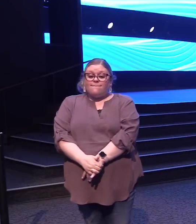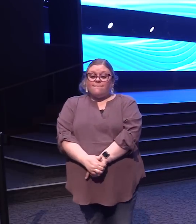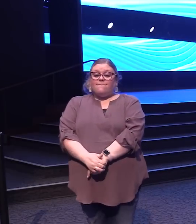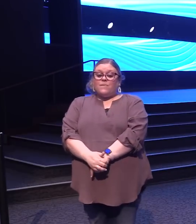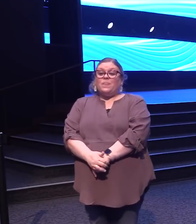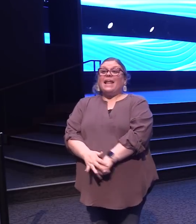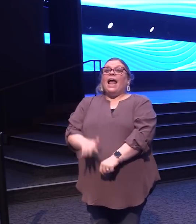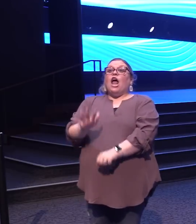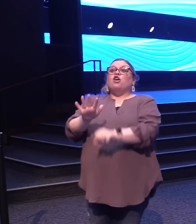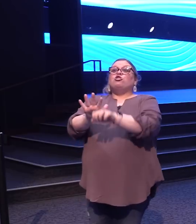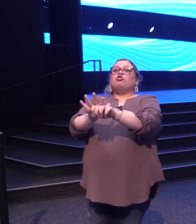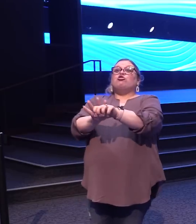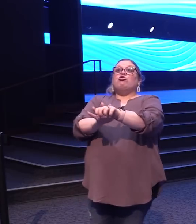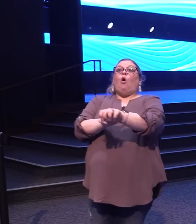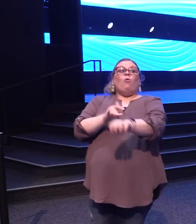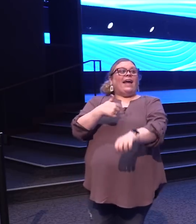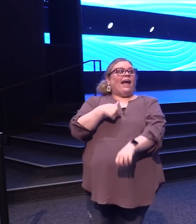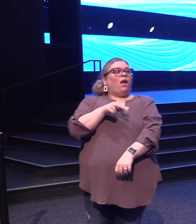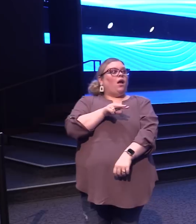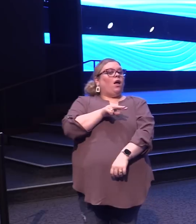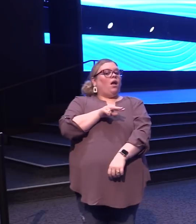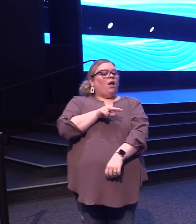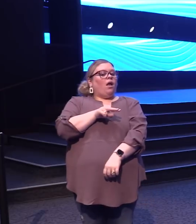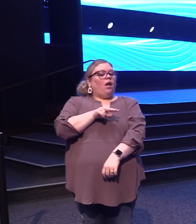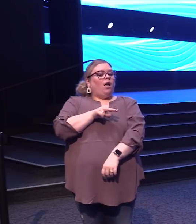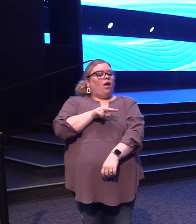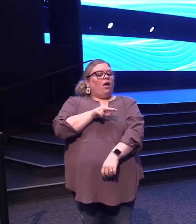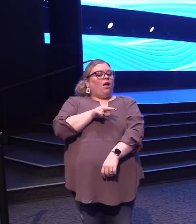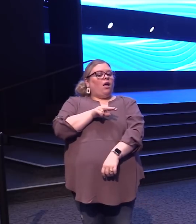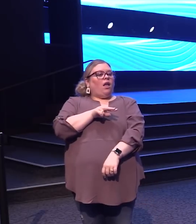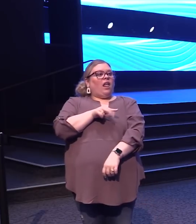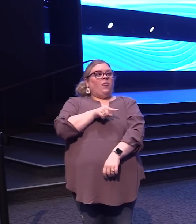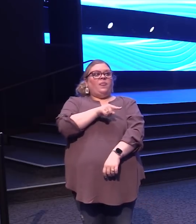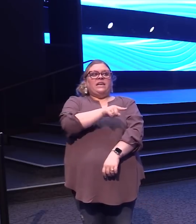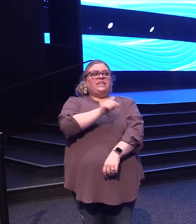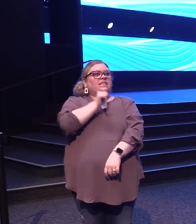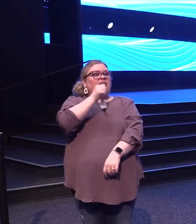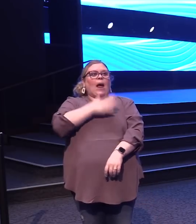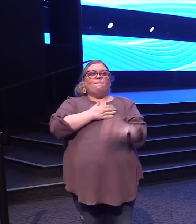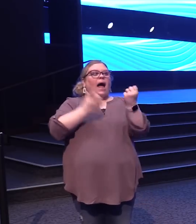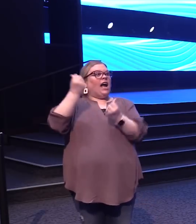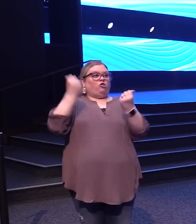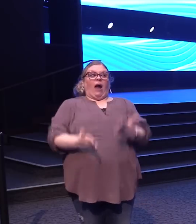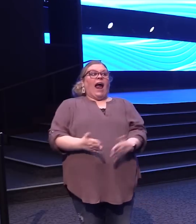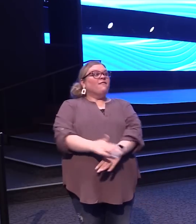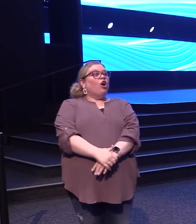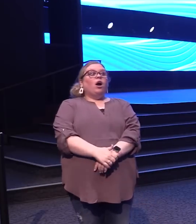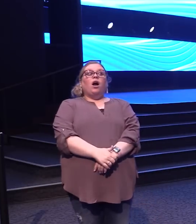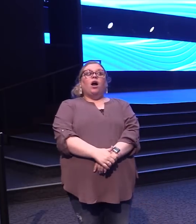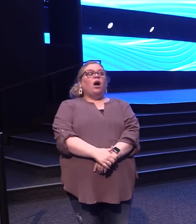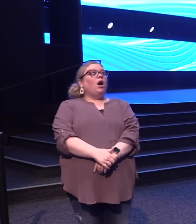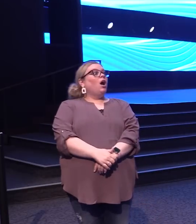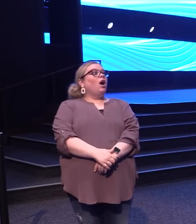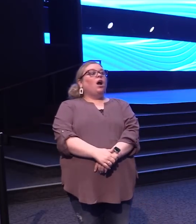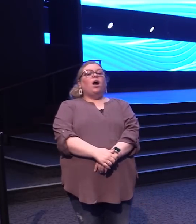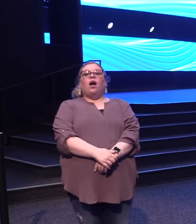And slowly it dawned on me, this is not my driver at all.